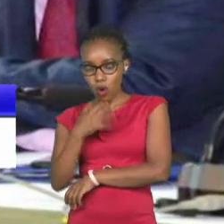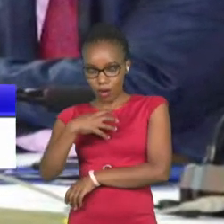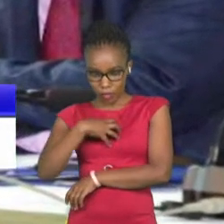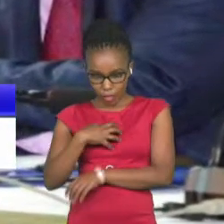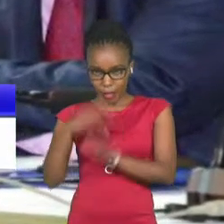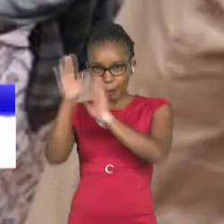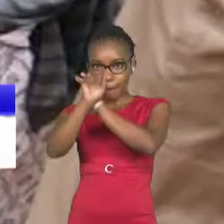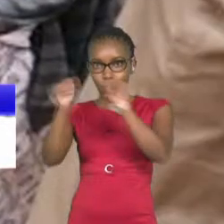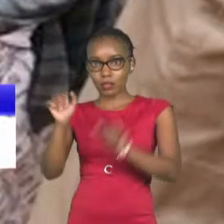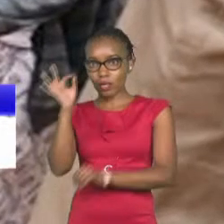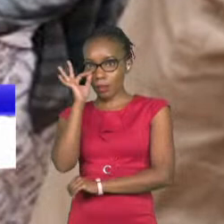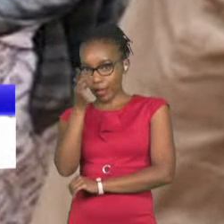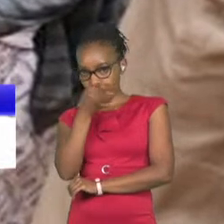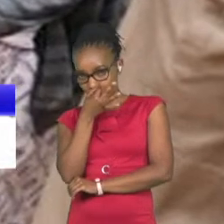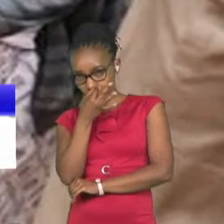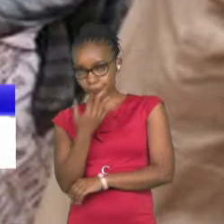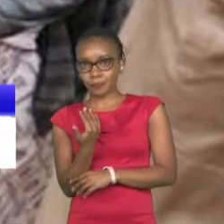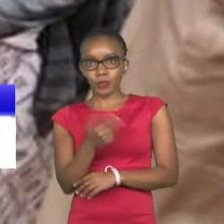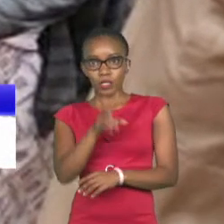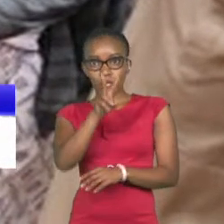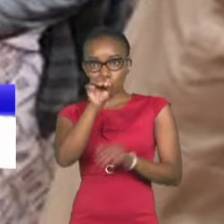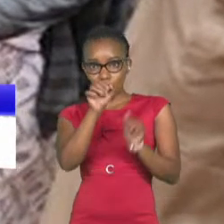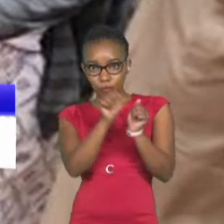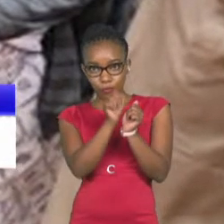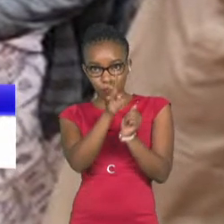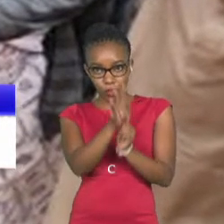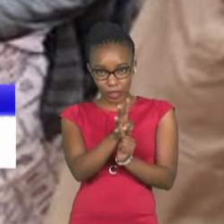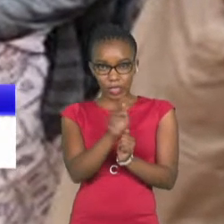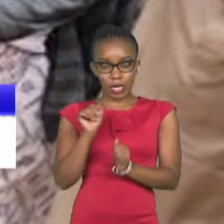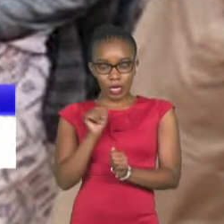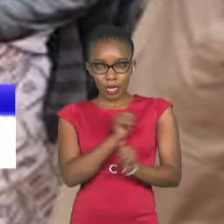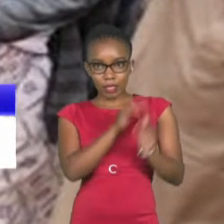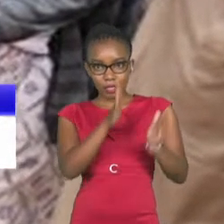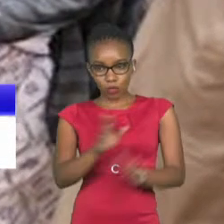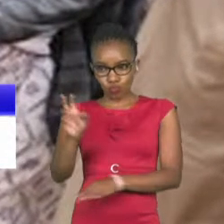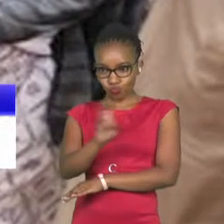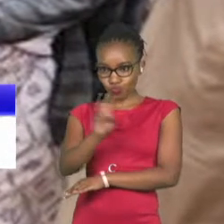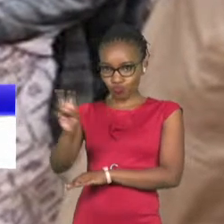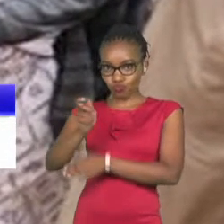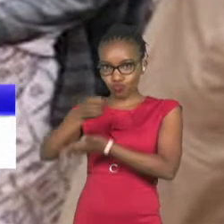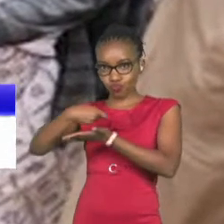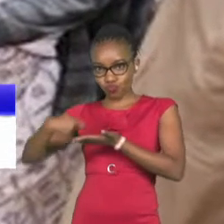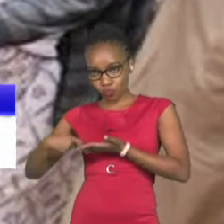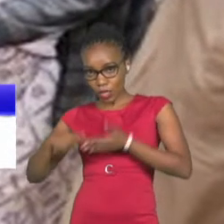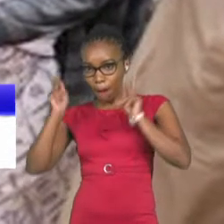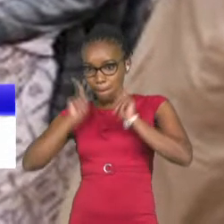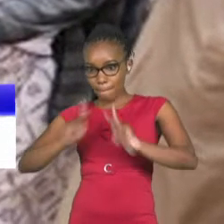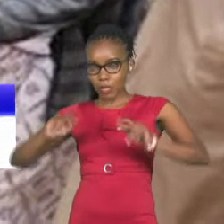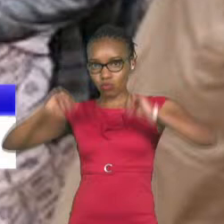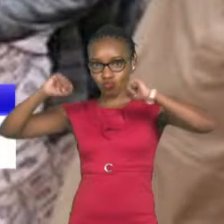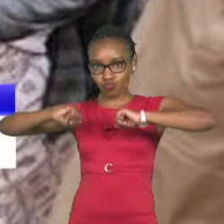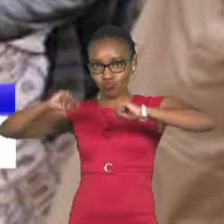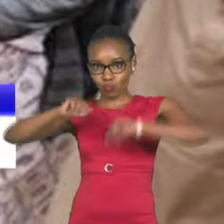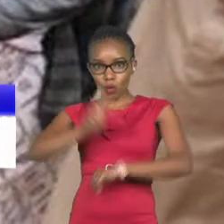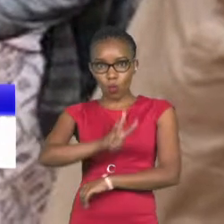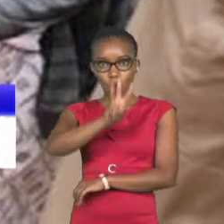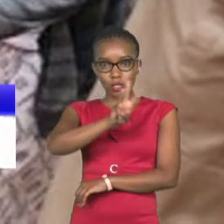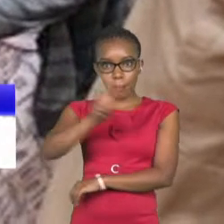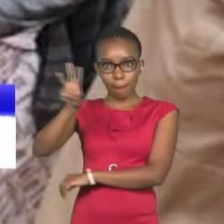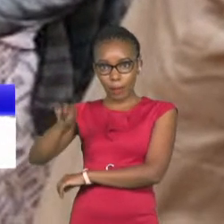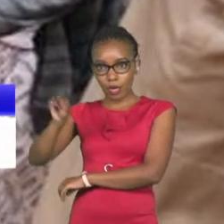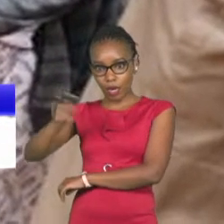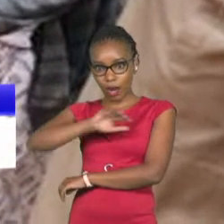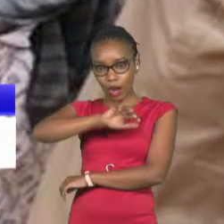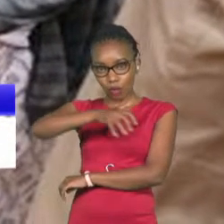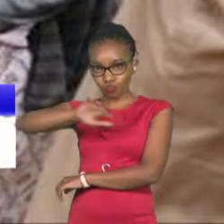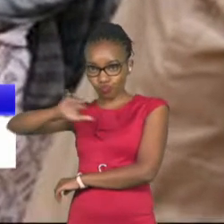Kibaki. In 2014, Haji oversaw the signing of a community peace agreement in Wajir and Mandera counties